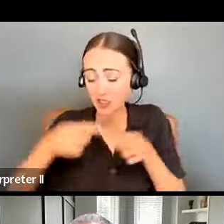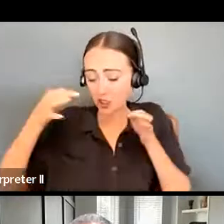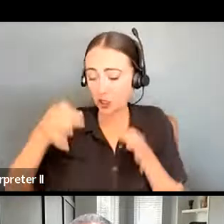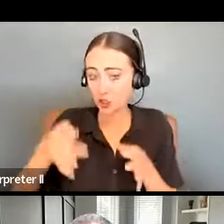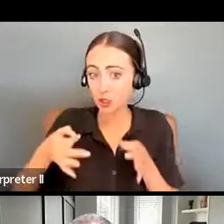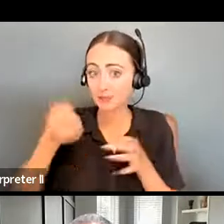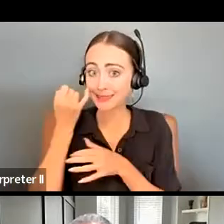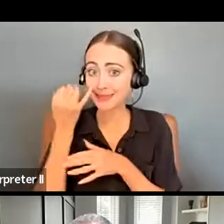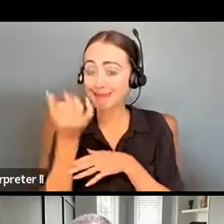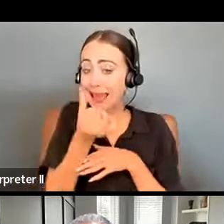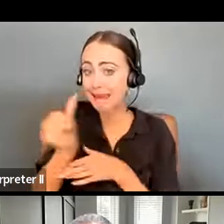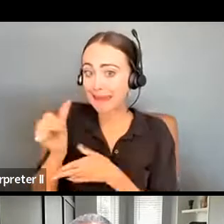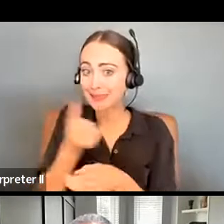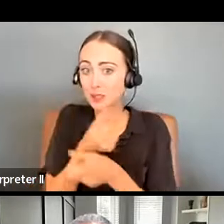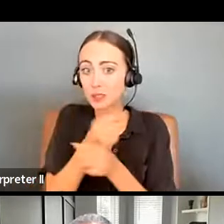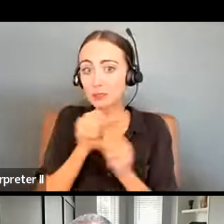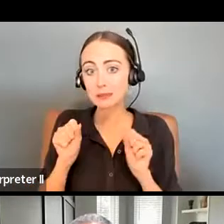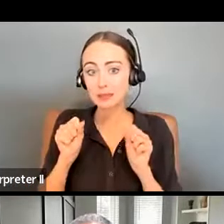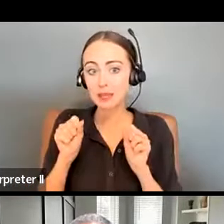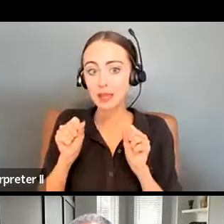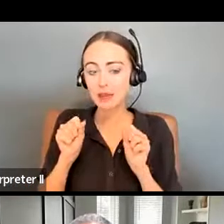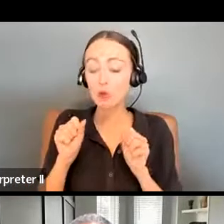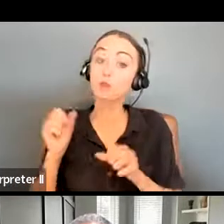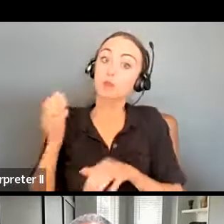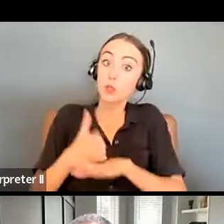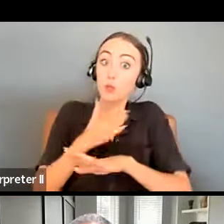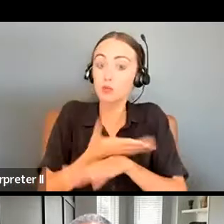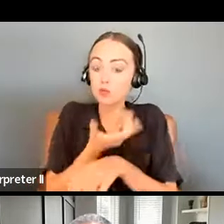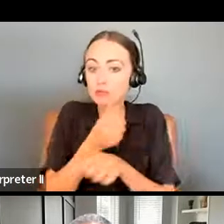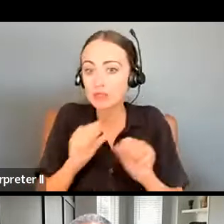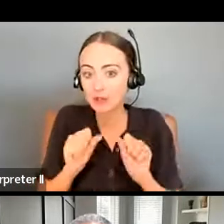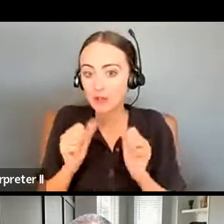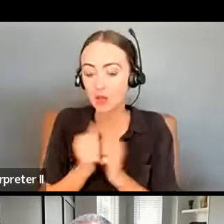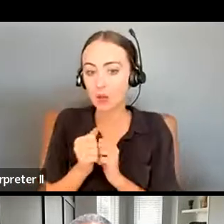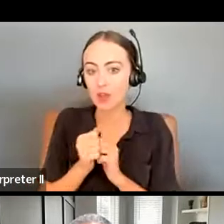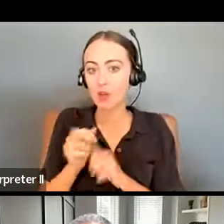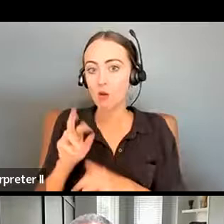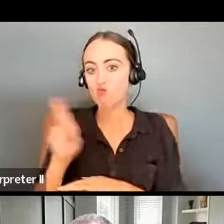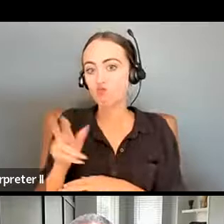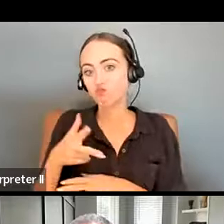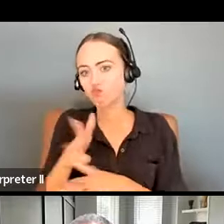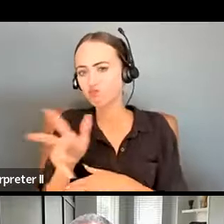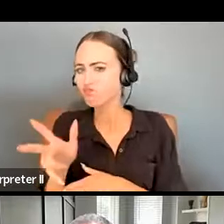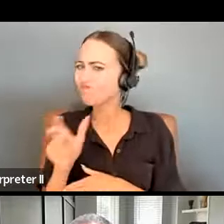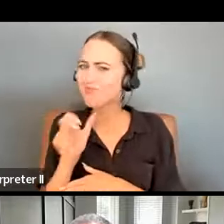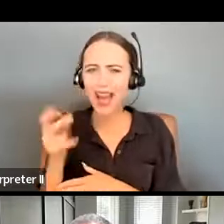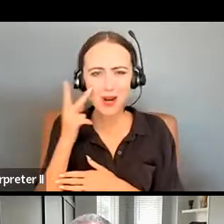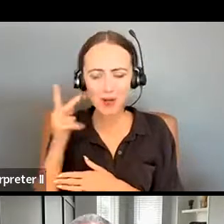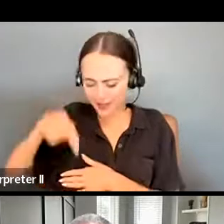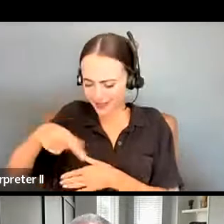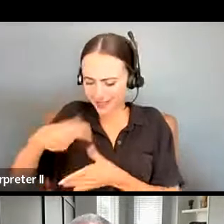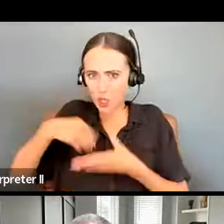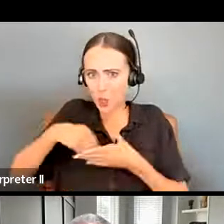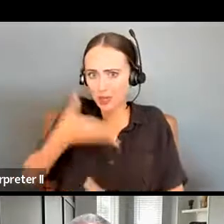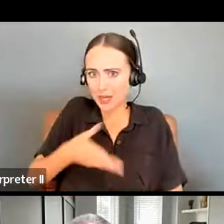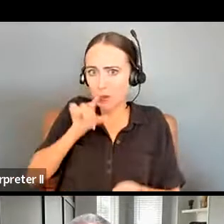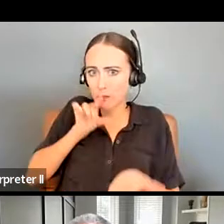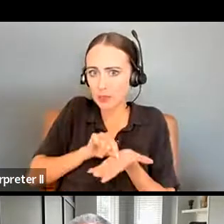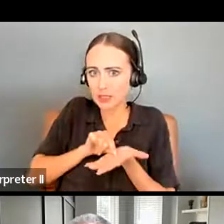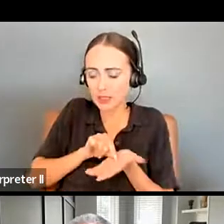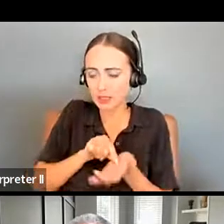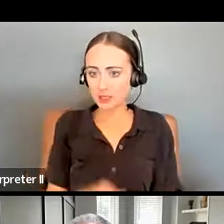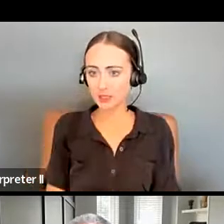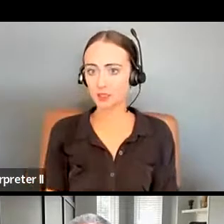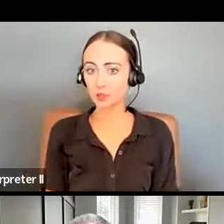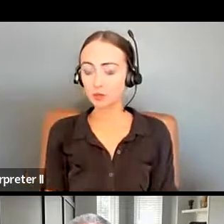them would be safe or would improve safety with the right turn on red. I don't see that language in the print.